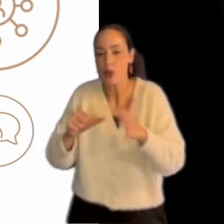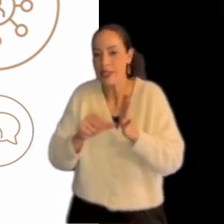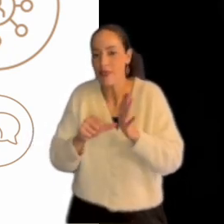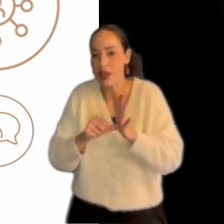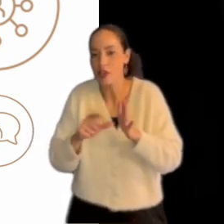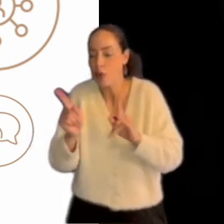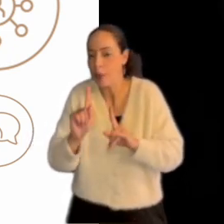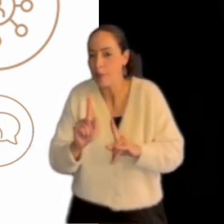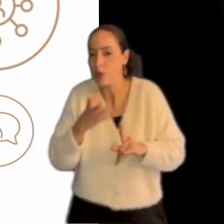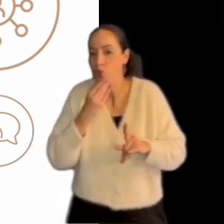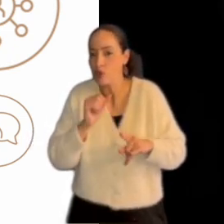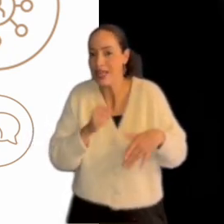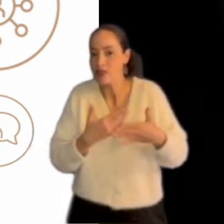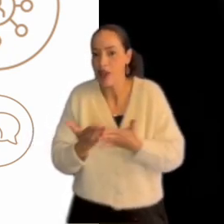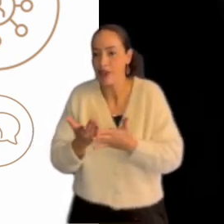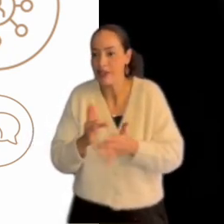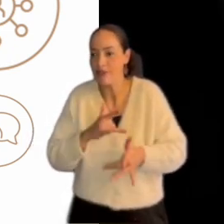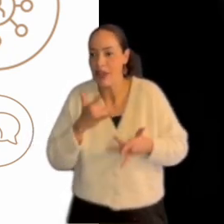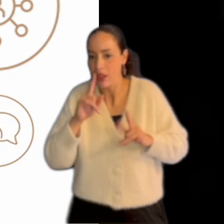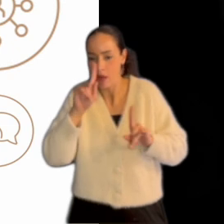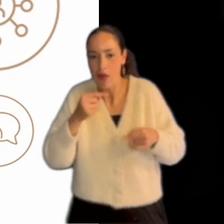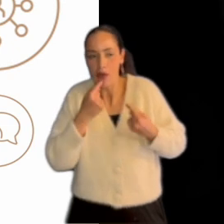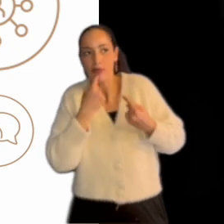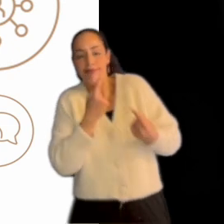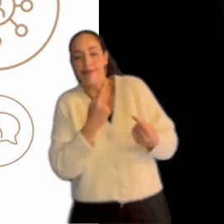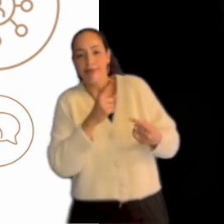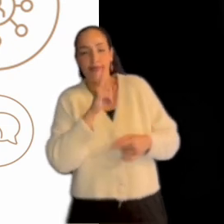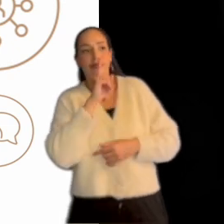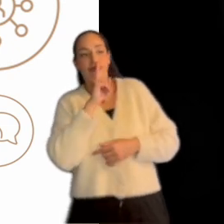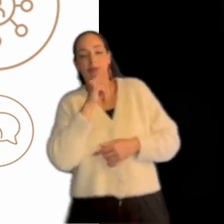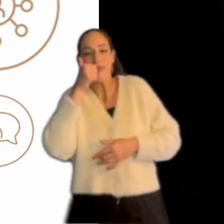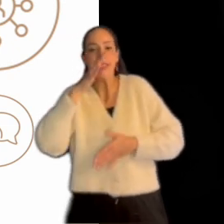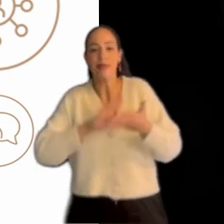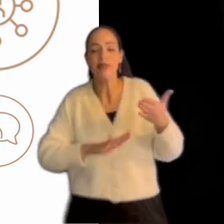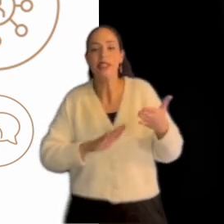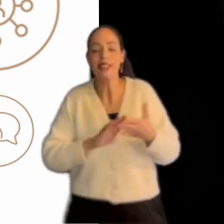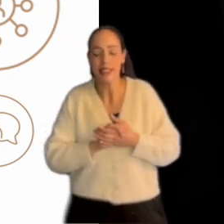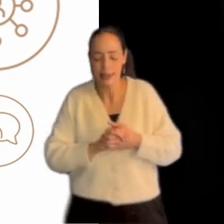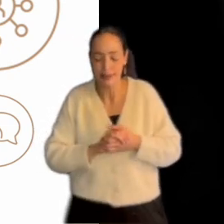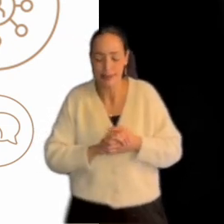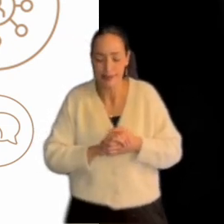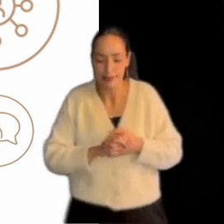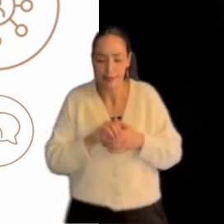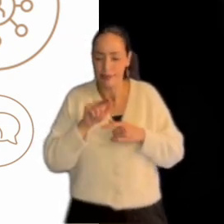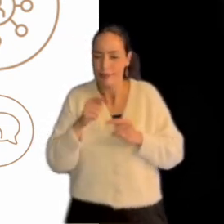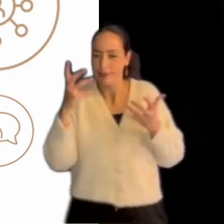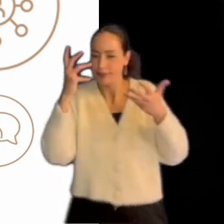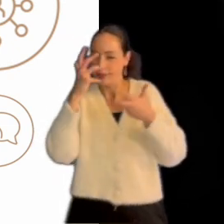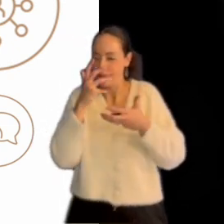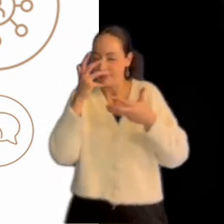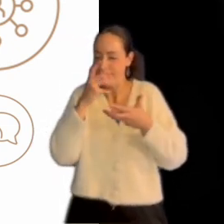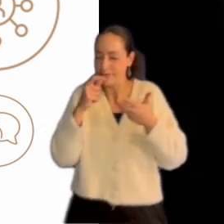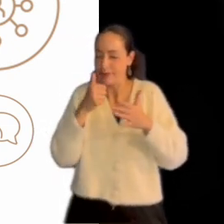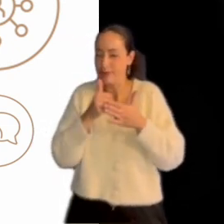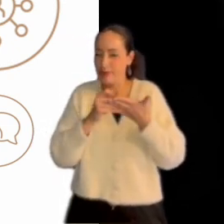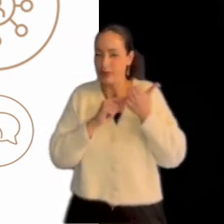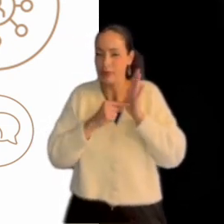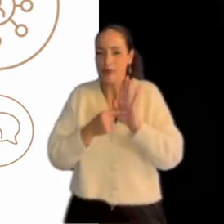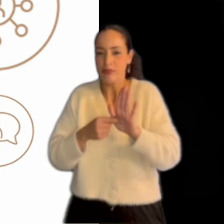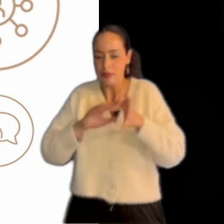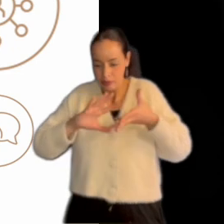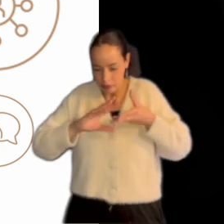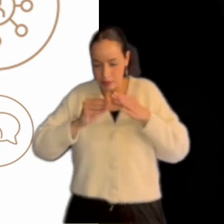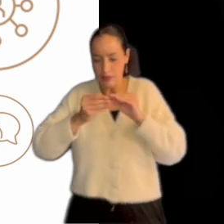often reflected in the formation of specialist organisations for survivors of sexual violence, providing dedicated spaces free from judgment and